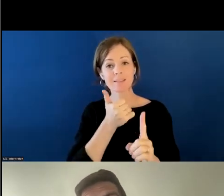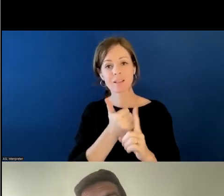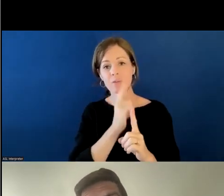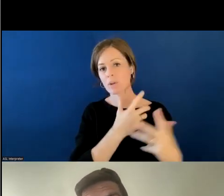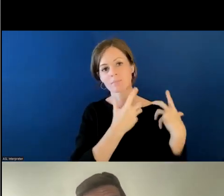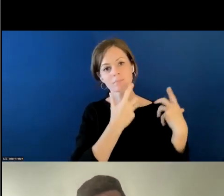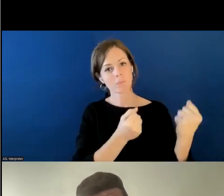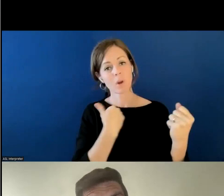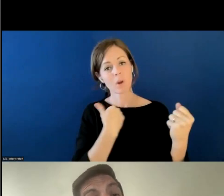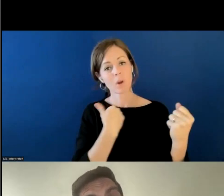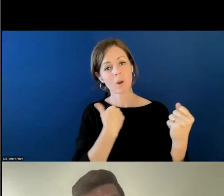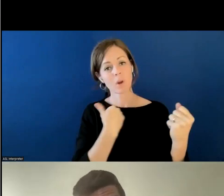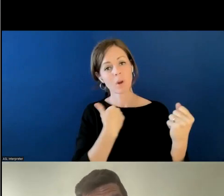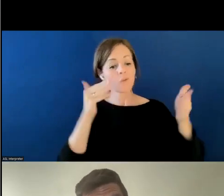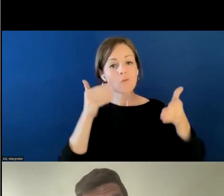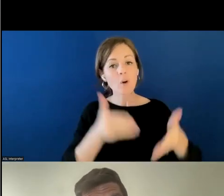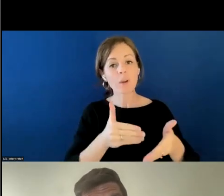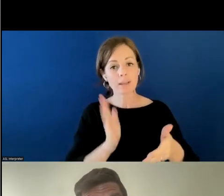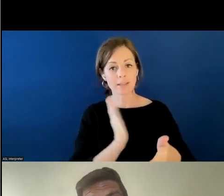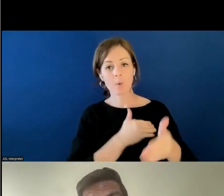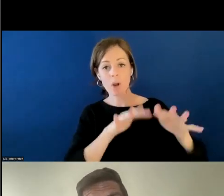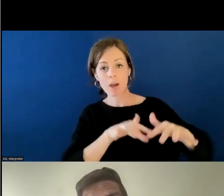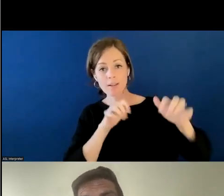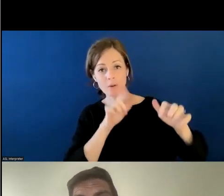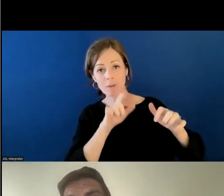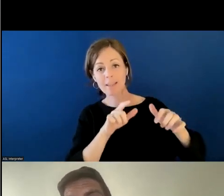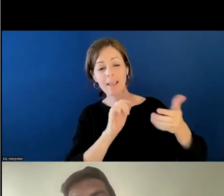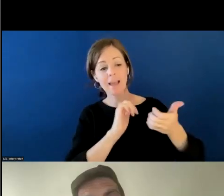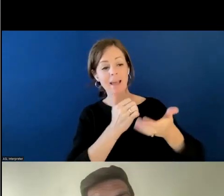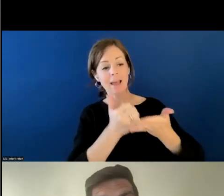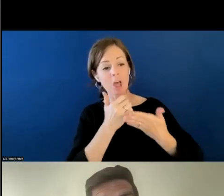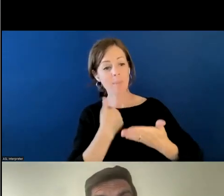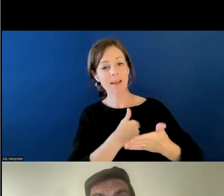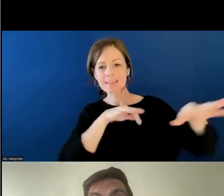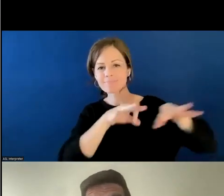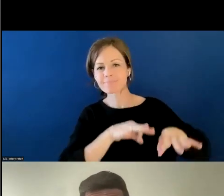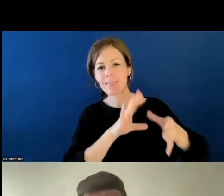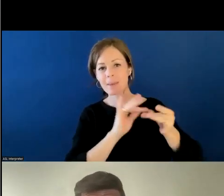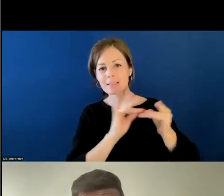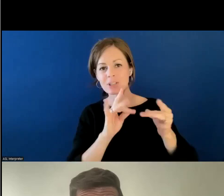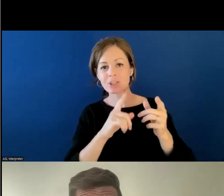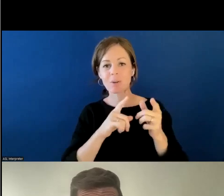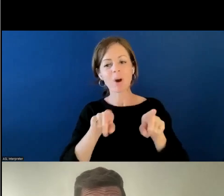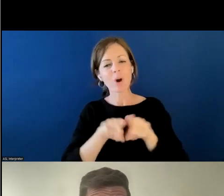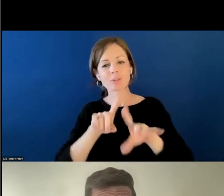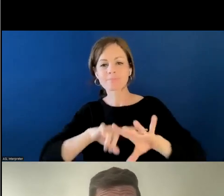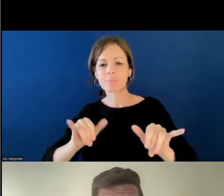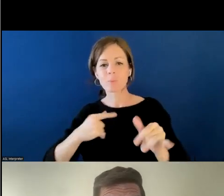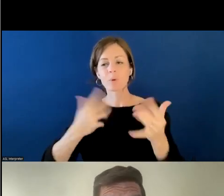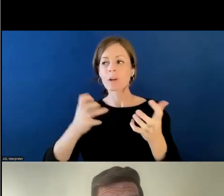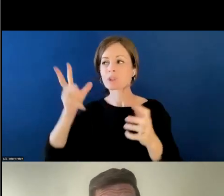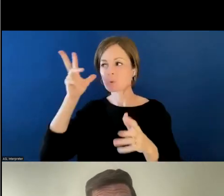target audience help define the message with us and for us, but also that we hear as many voices as possible